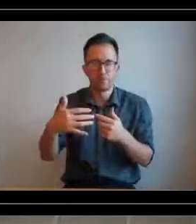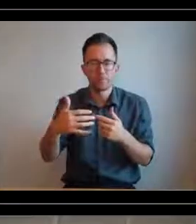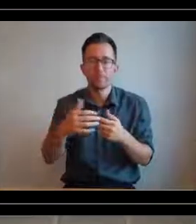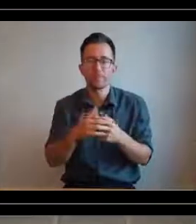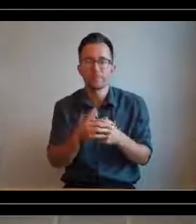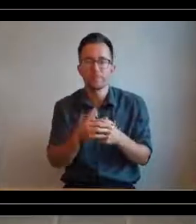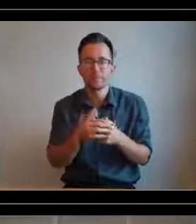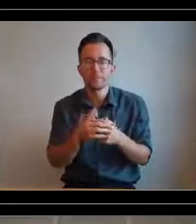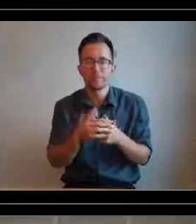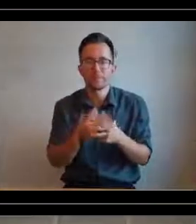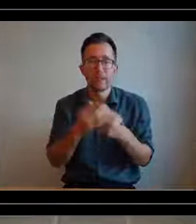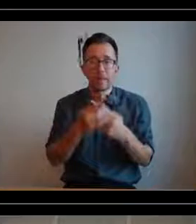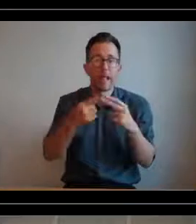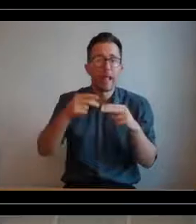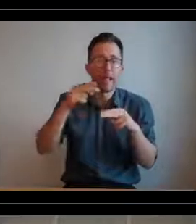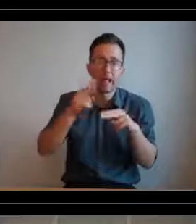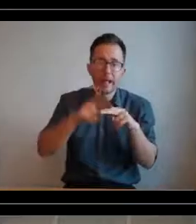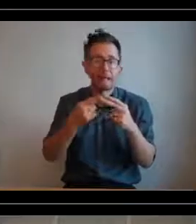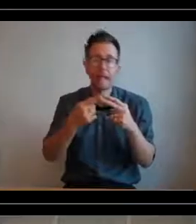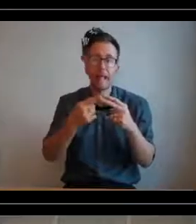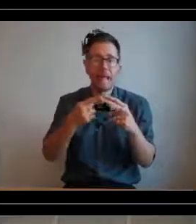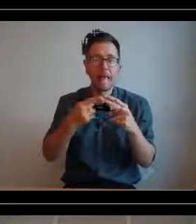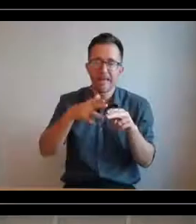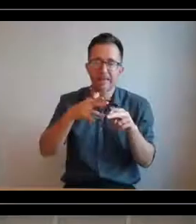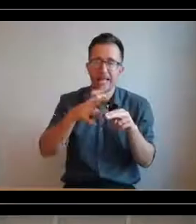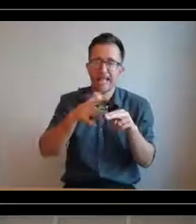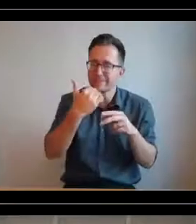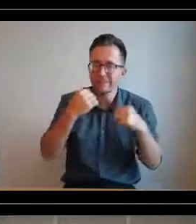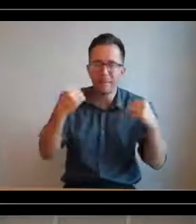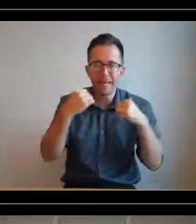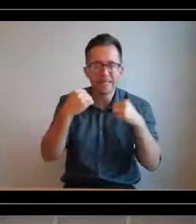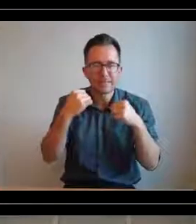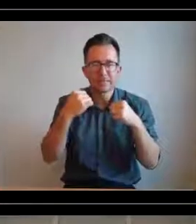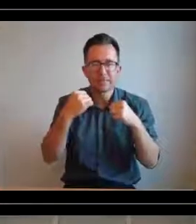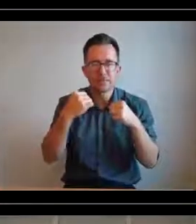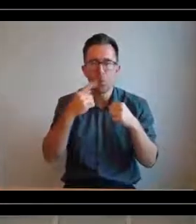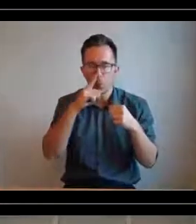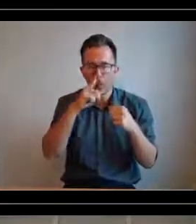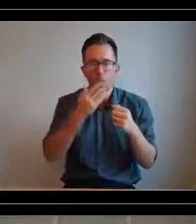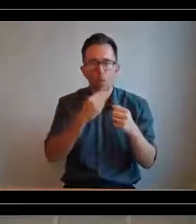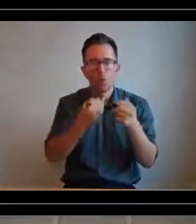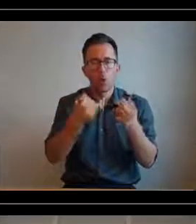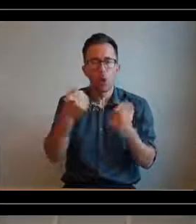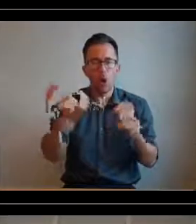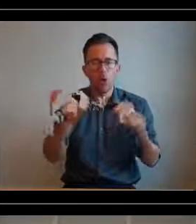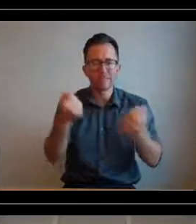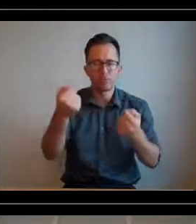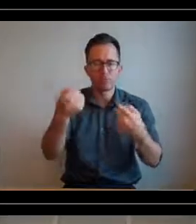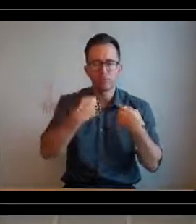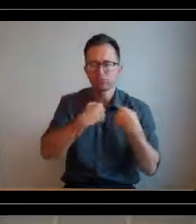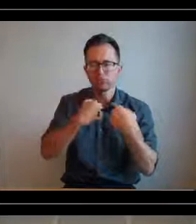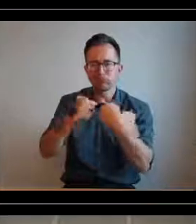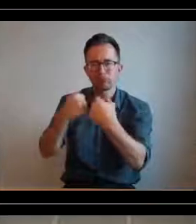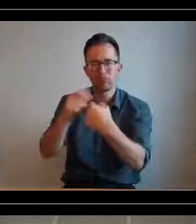transported to designated disposal sites by lorry, or alternative methods like